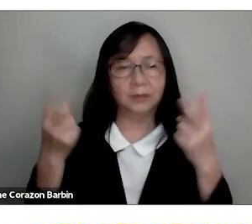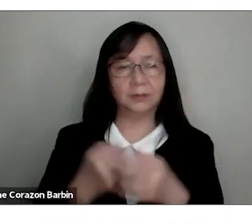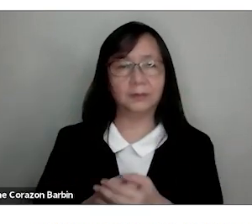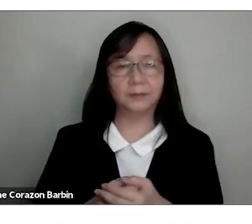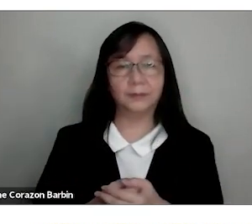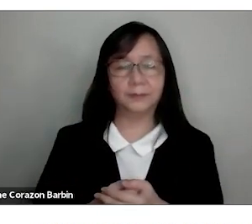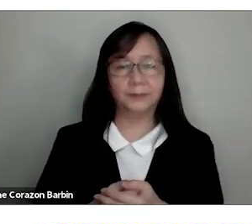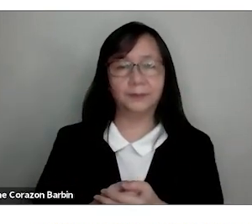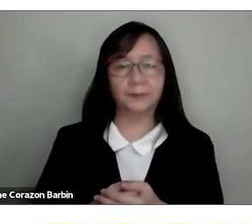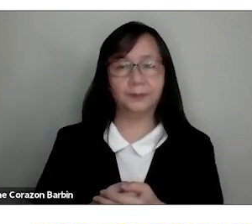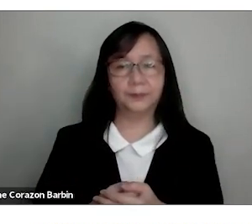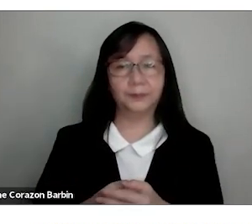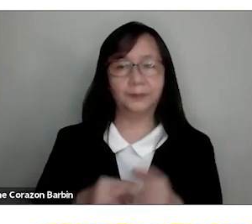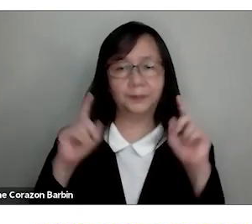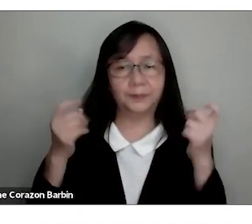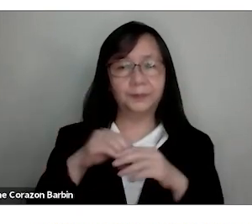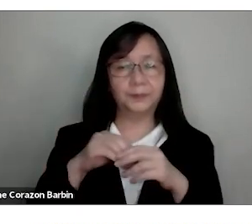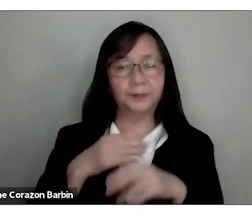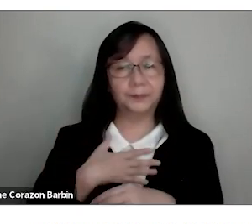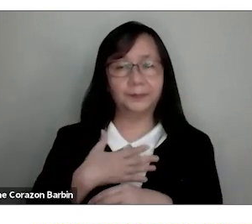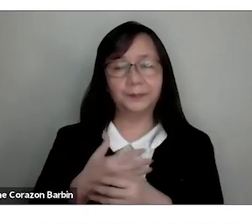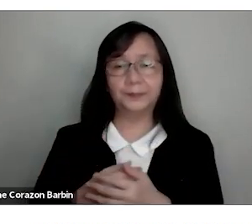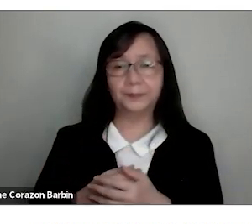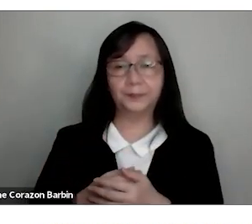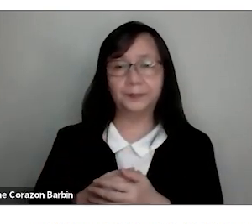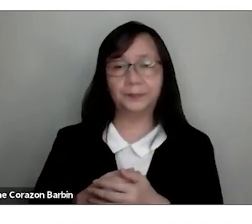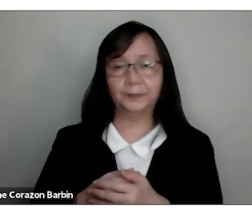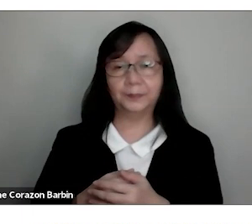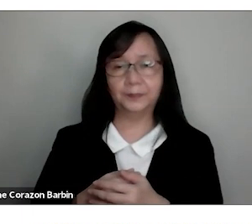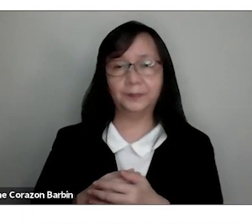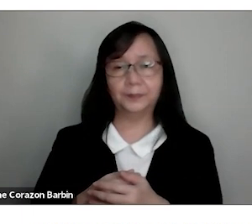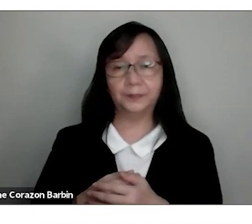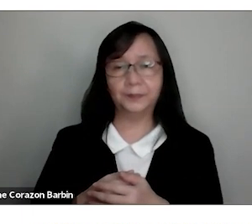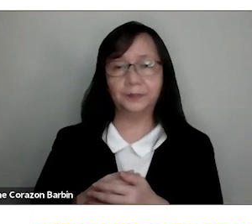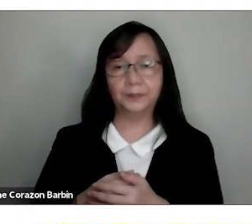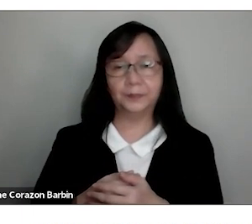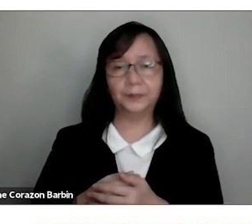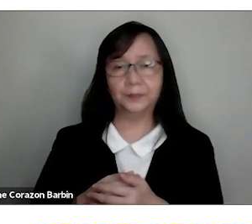In my